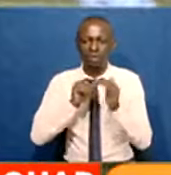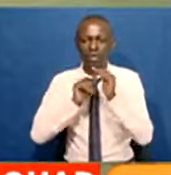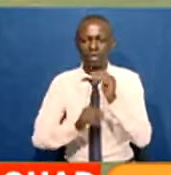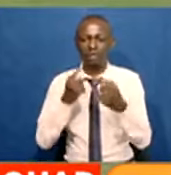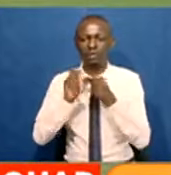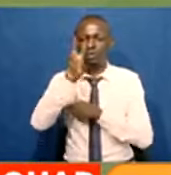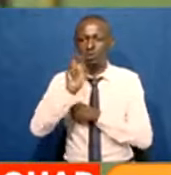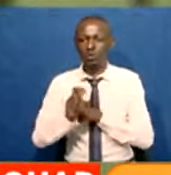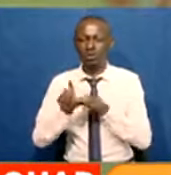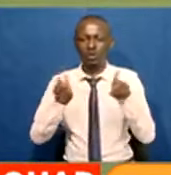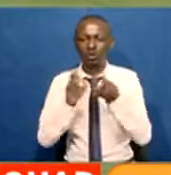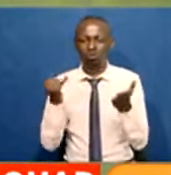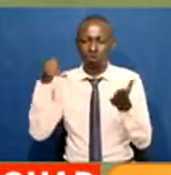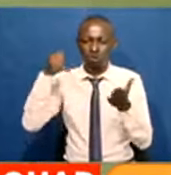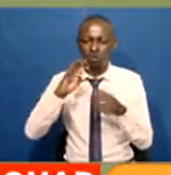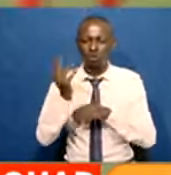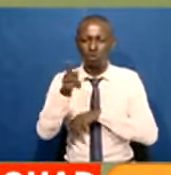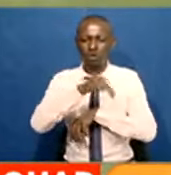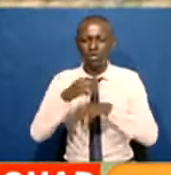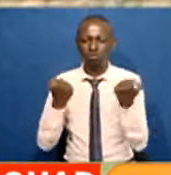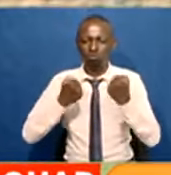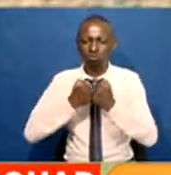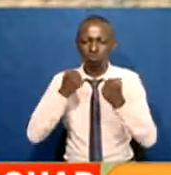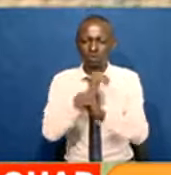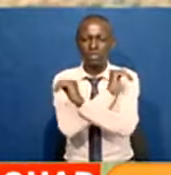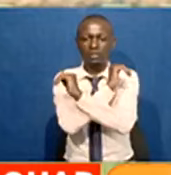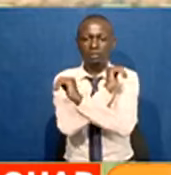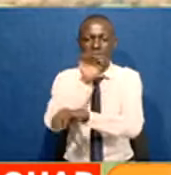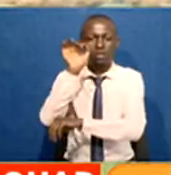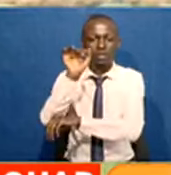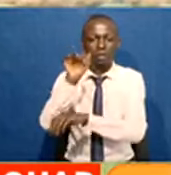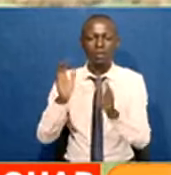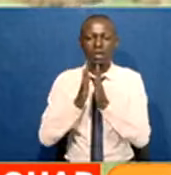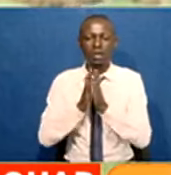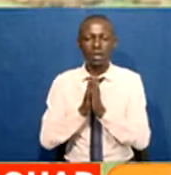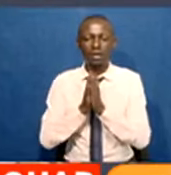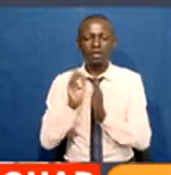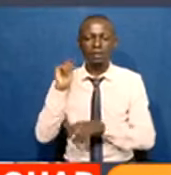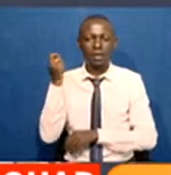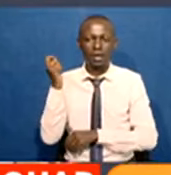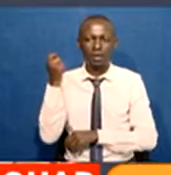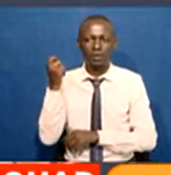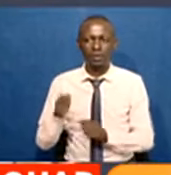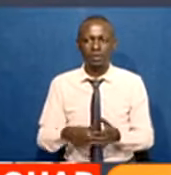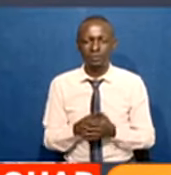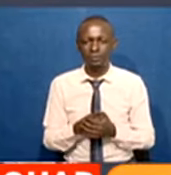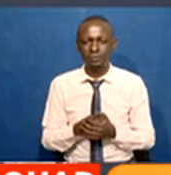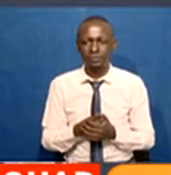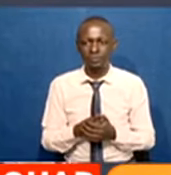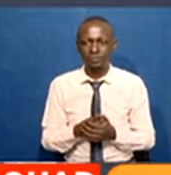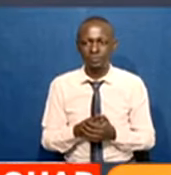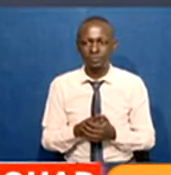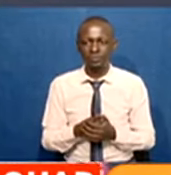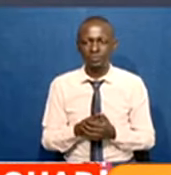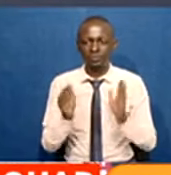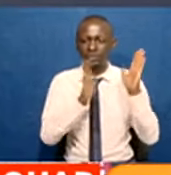will play in the Four Nations tournament alongside Zambia, Zimbabwe and hosts Malawi. It's preparation for these upcoming games, and if